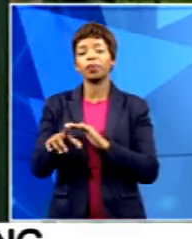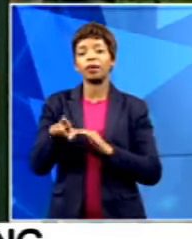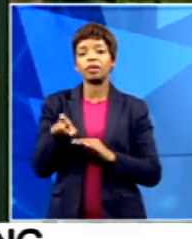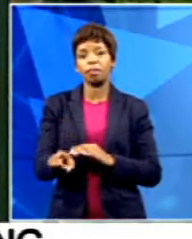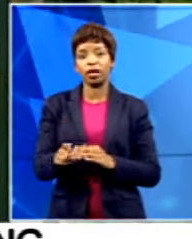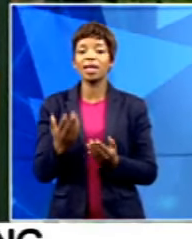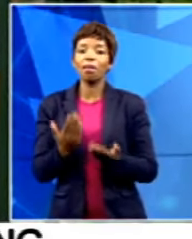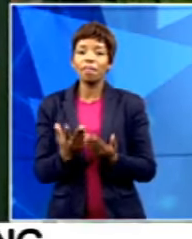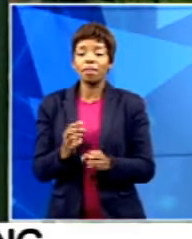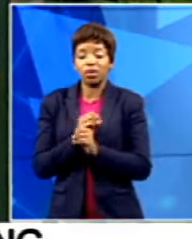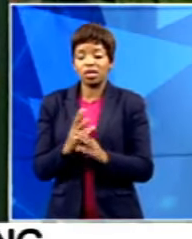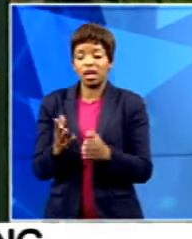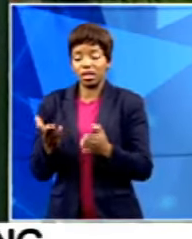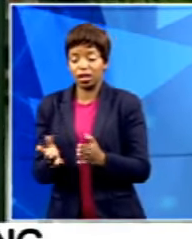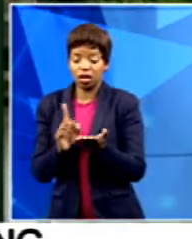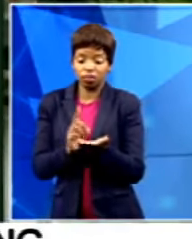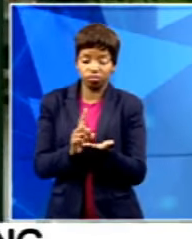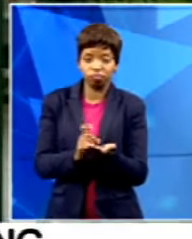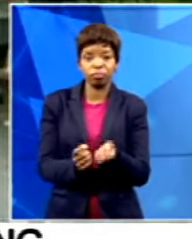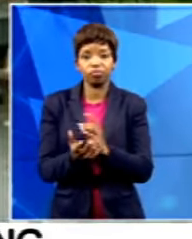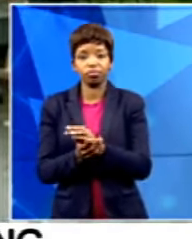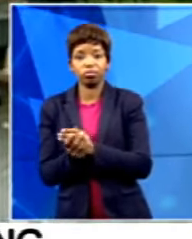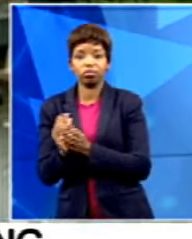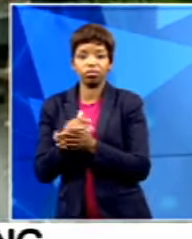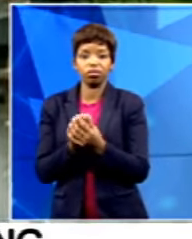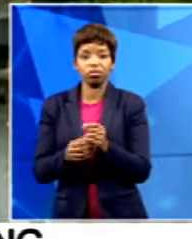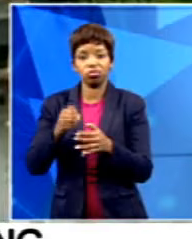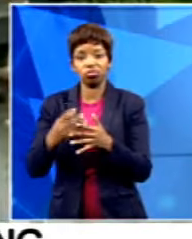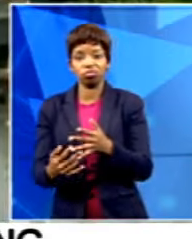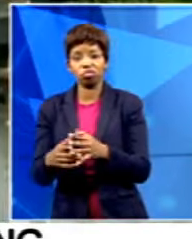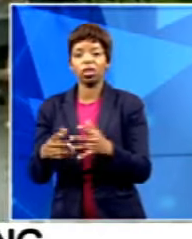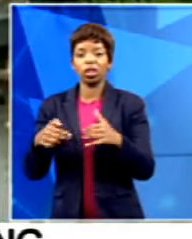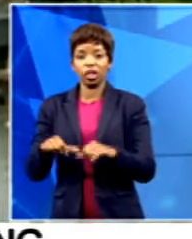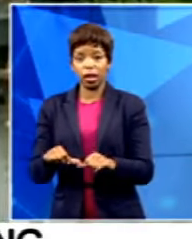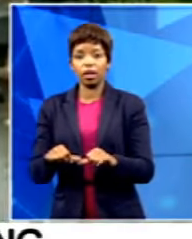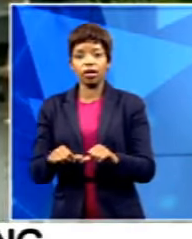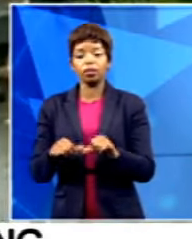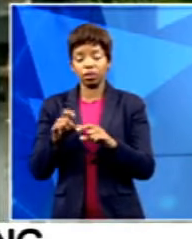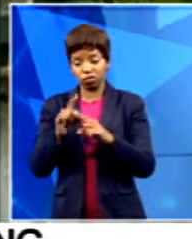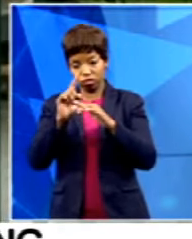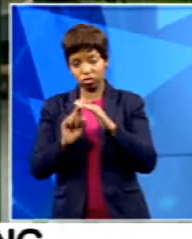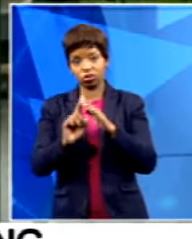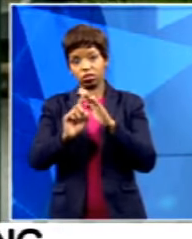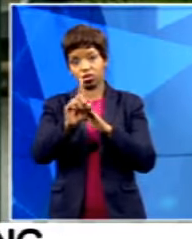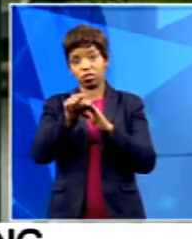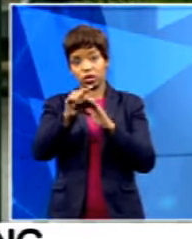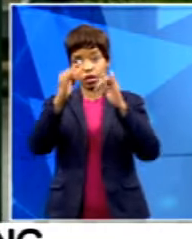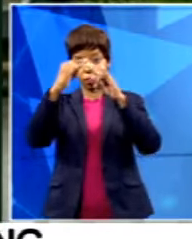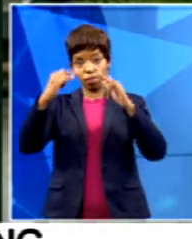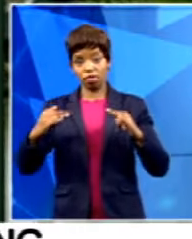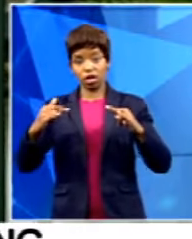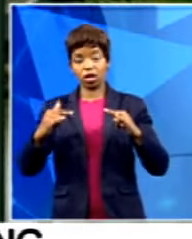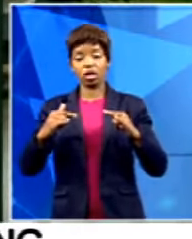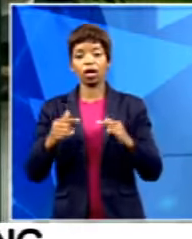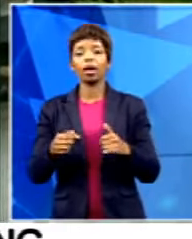probably start there, get their hands sanitized by security, as happened to us when we arrived. Then they go through those marquees and eventually end up